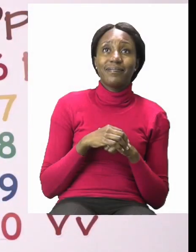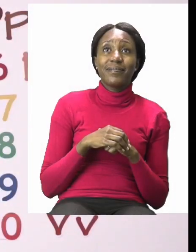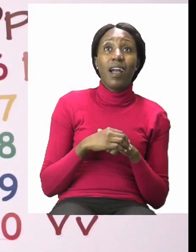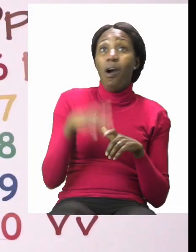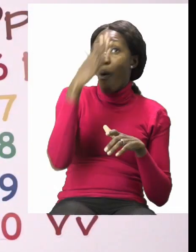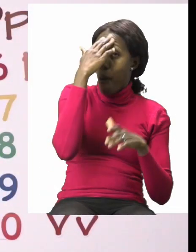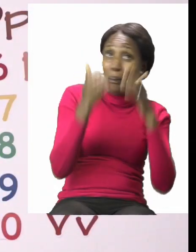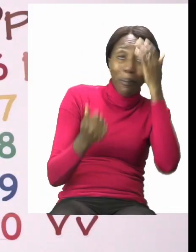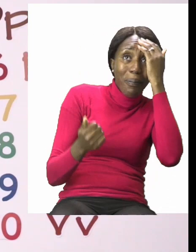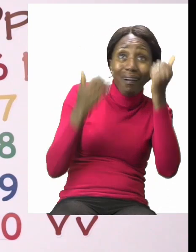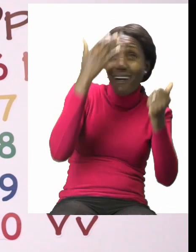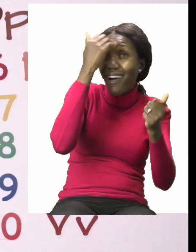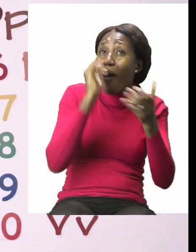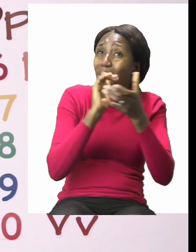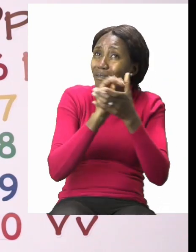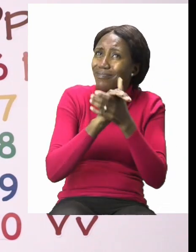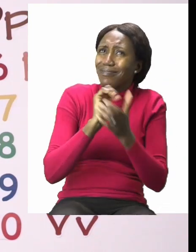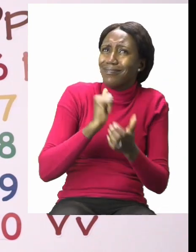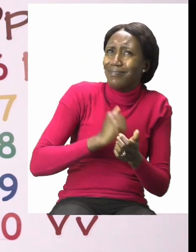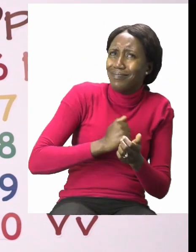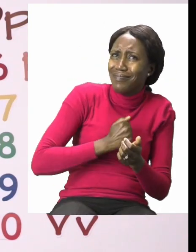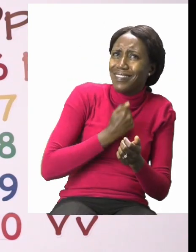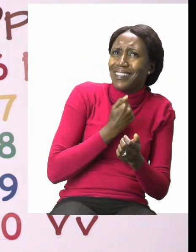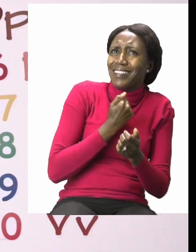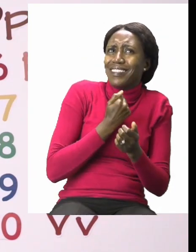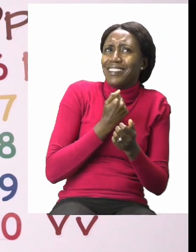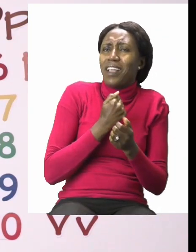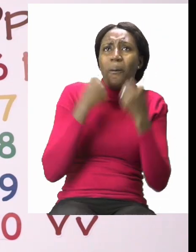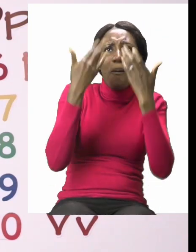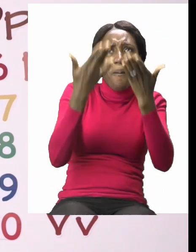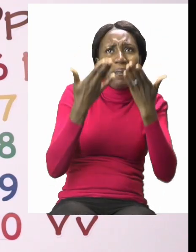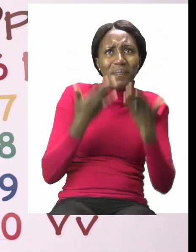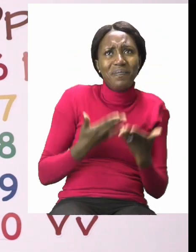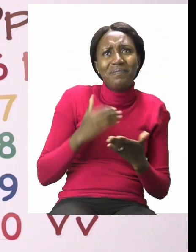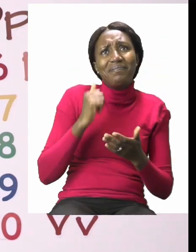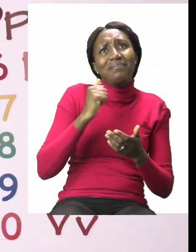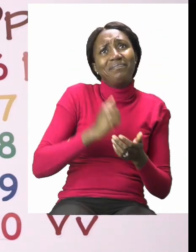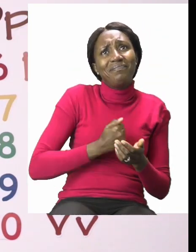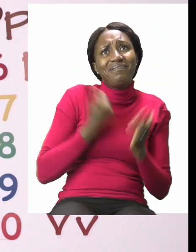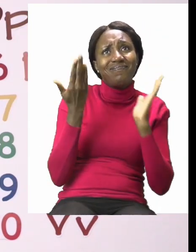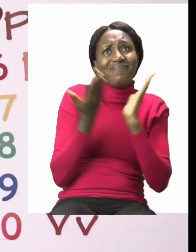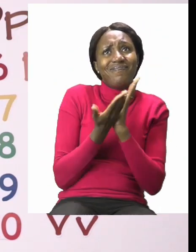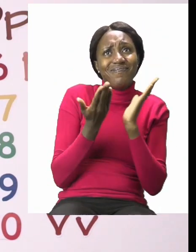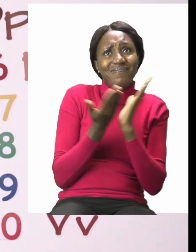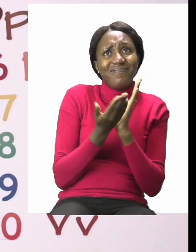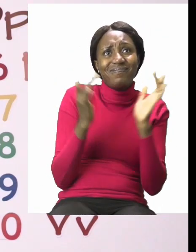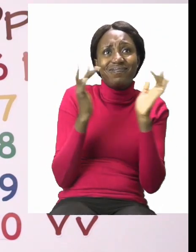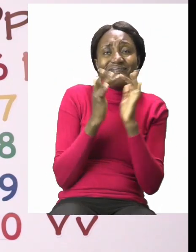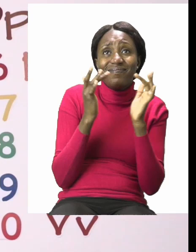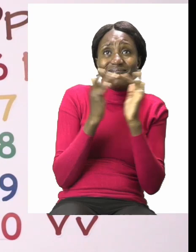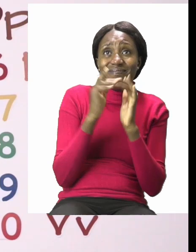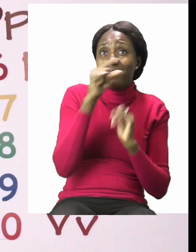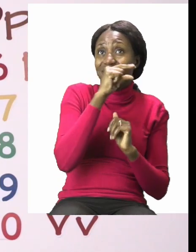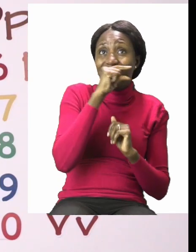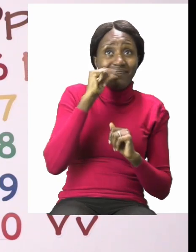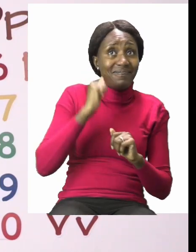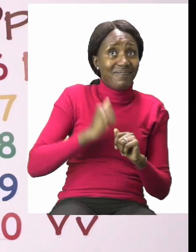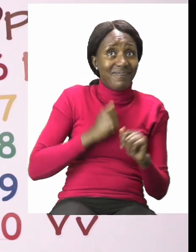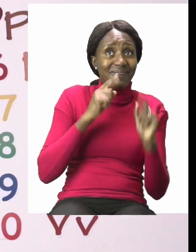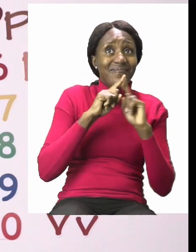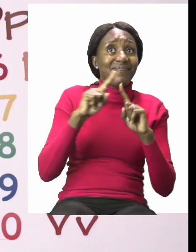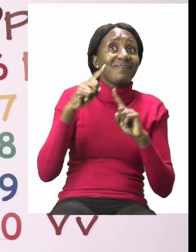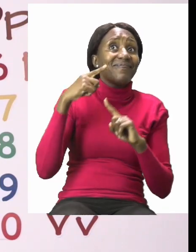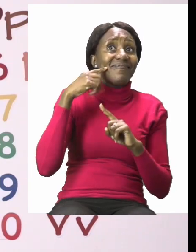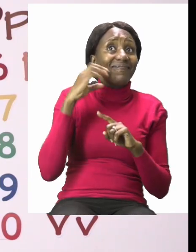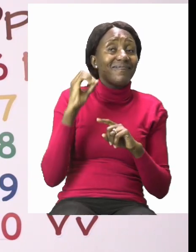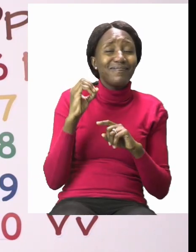Hello, my friends, and welcome to My Zone Online School. My name is Teacher Mutsa, and